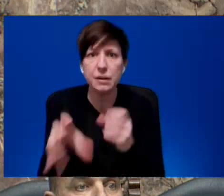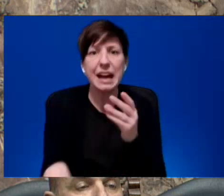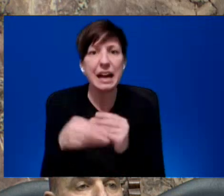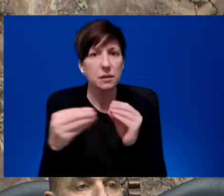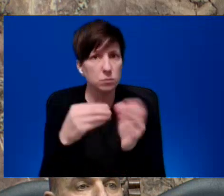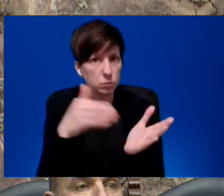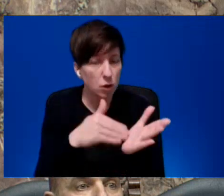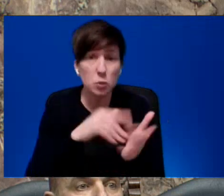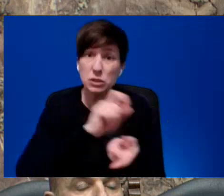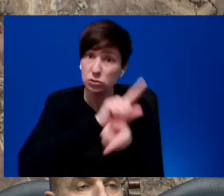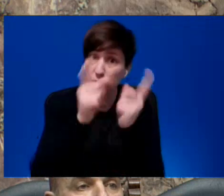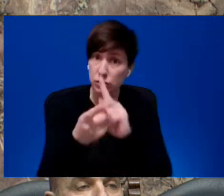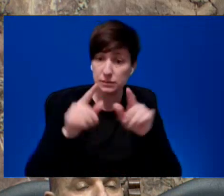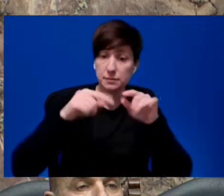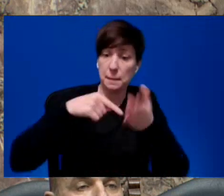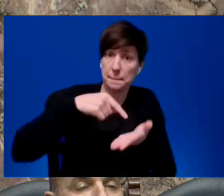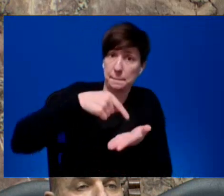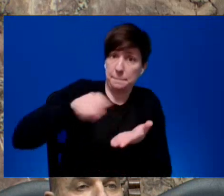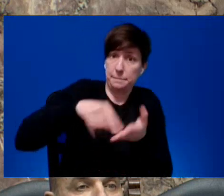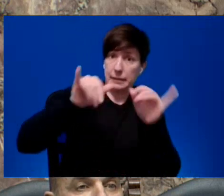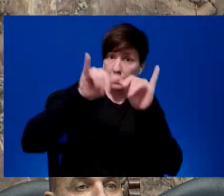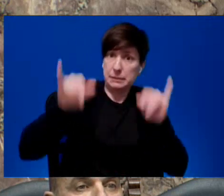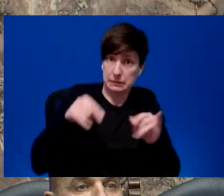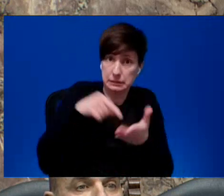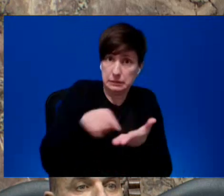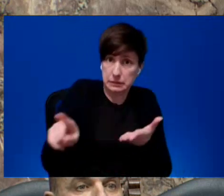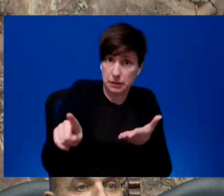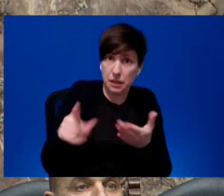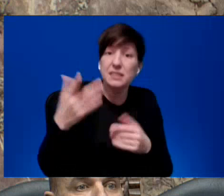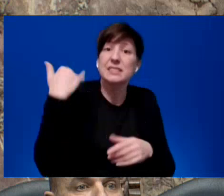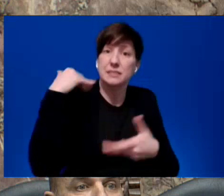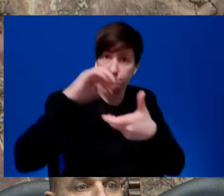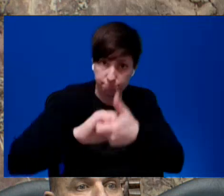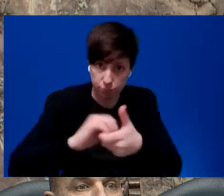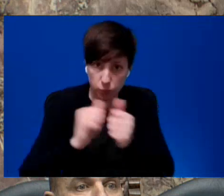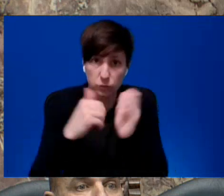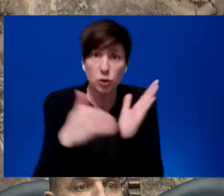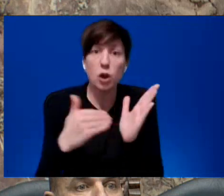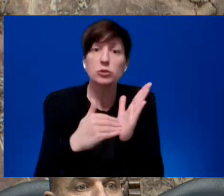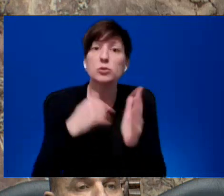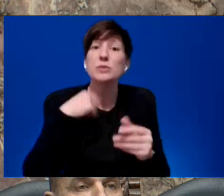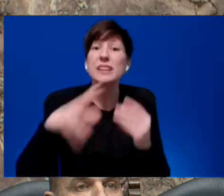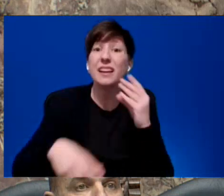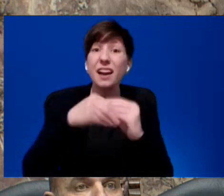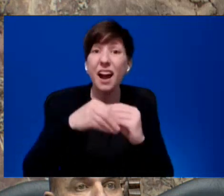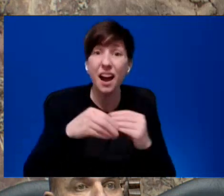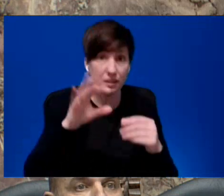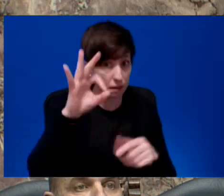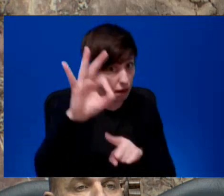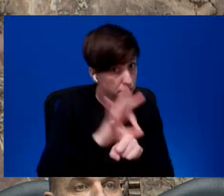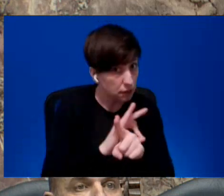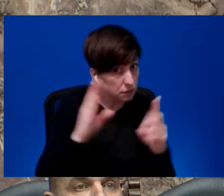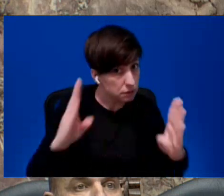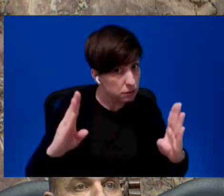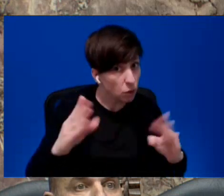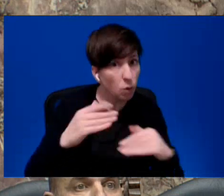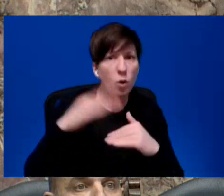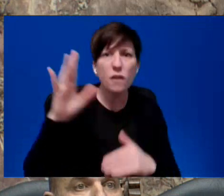system, working with our doctors last year, we added in 9 months more than 700 net